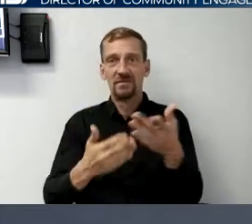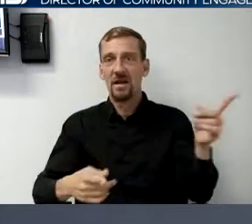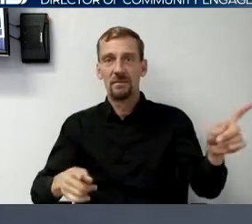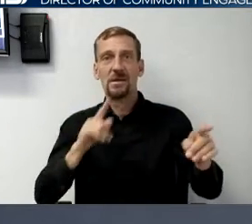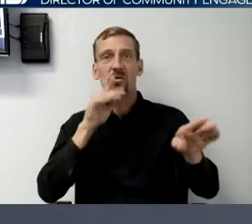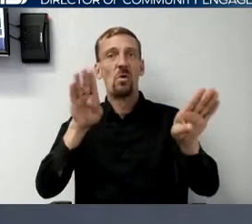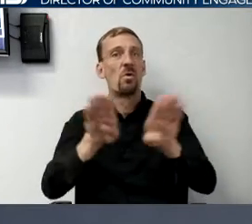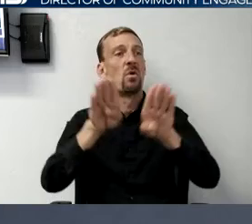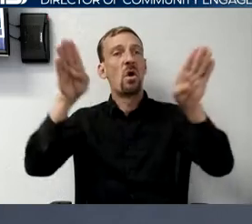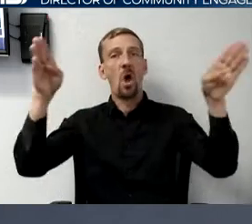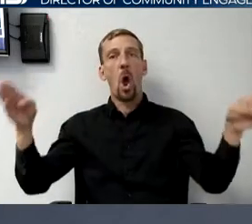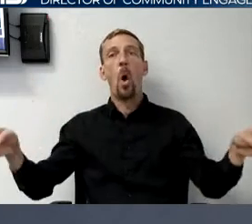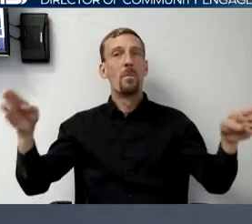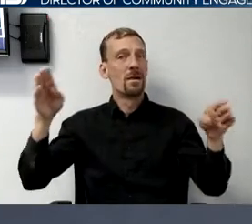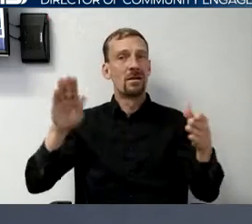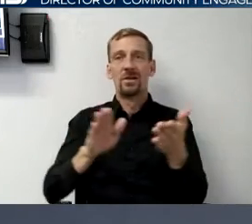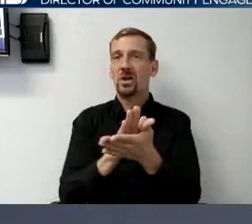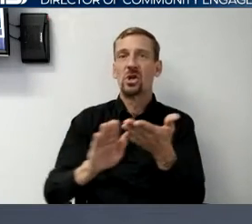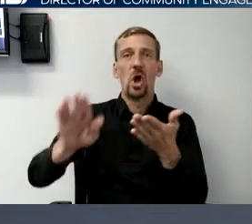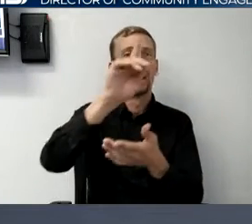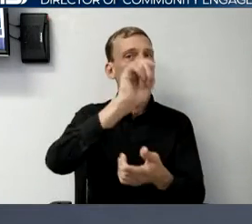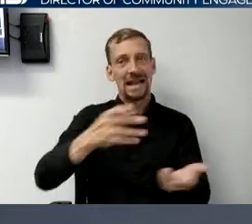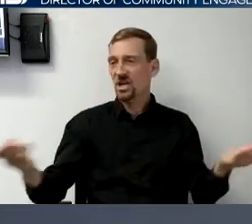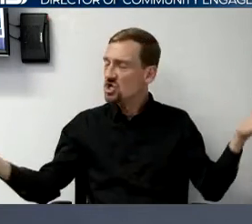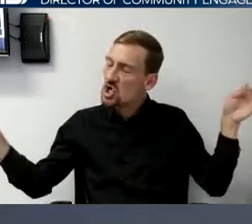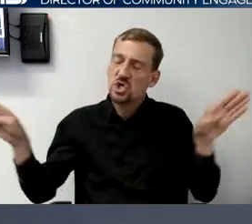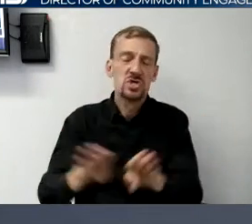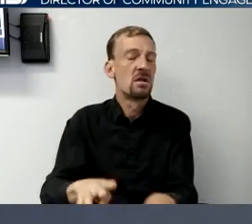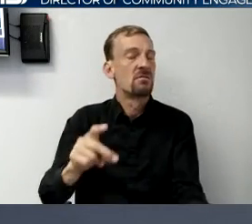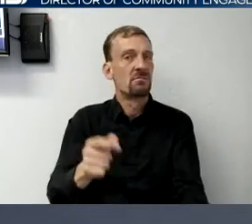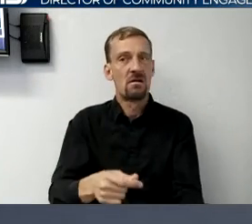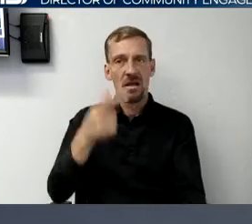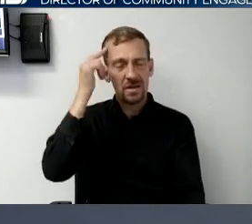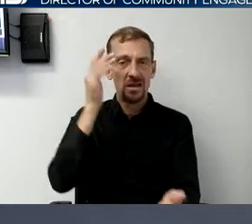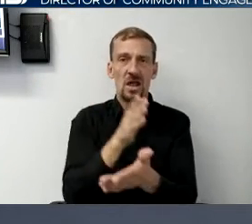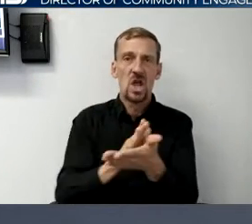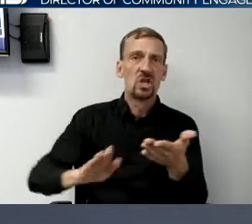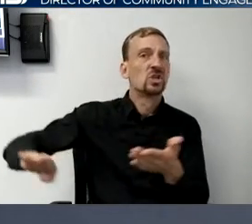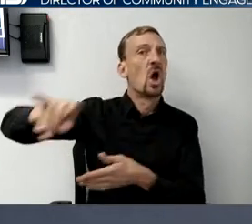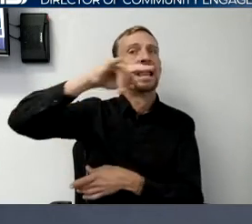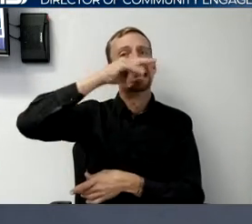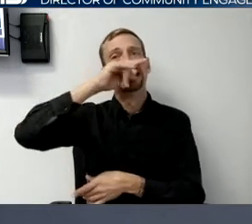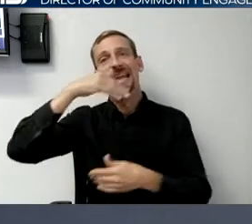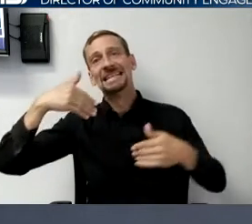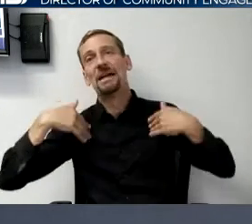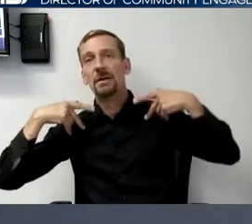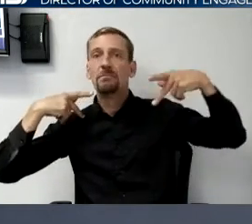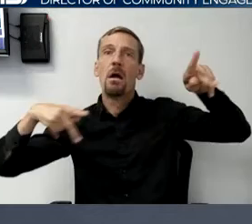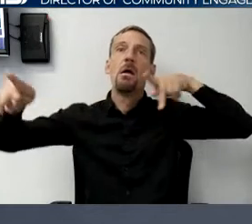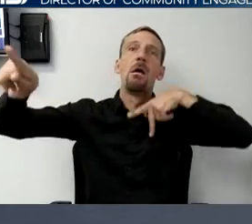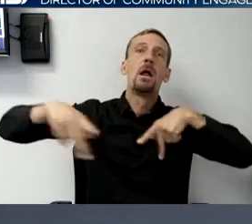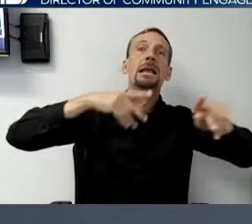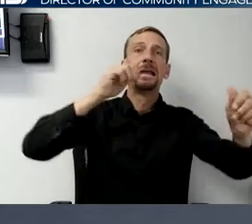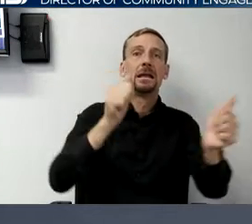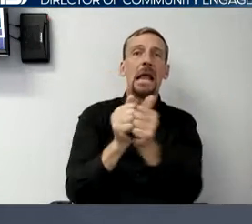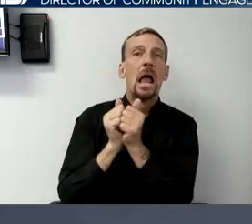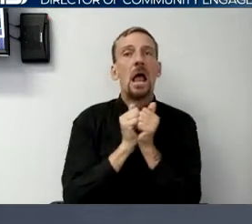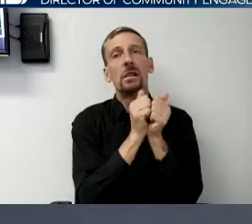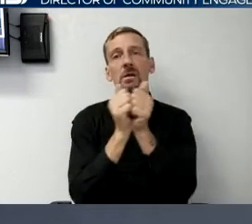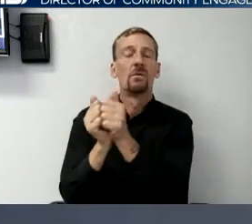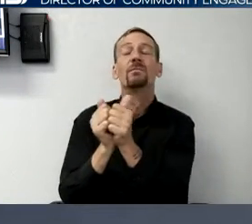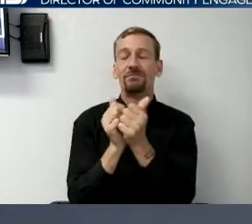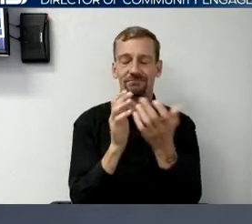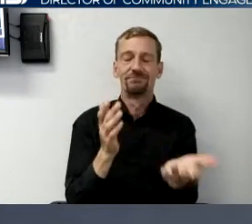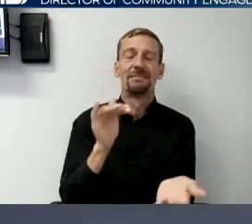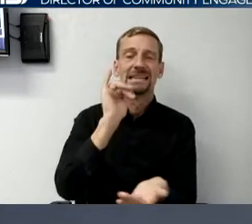they reopen, they have to shut down because college kids getting together and having parties. And so that